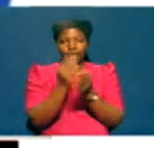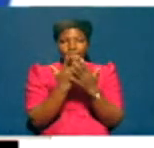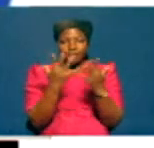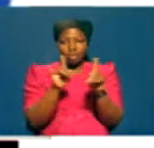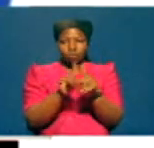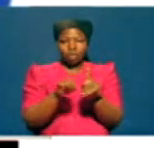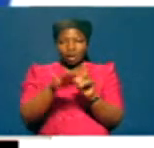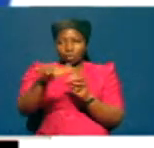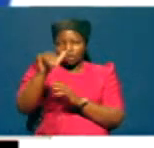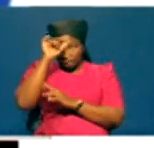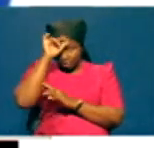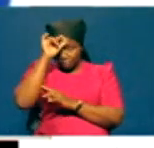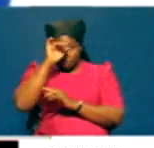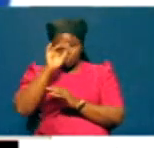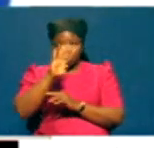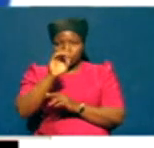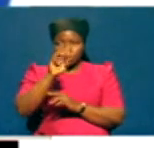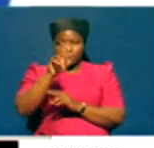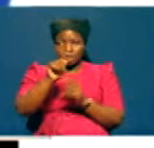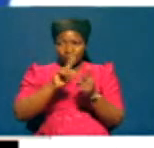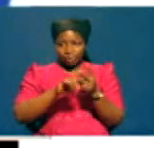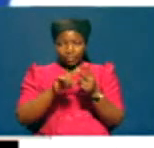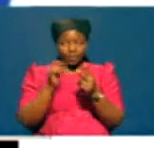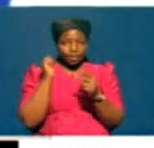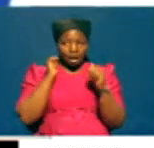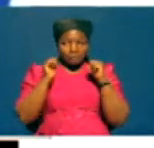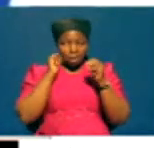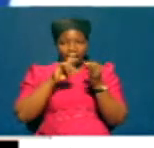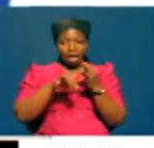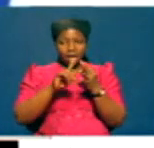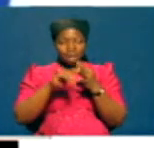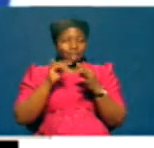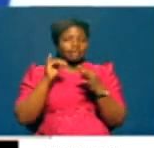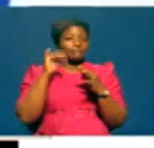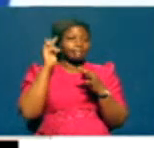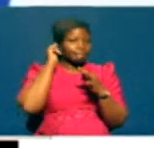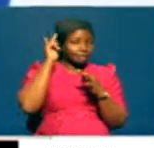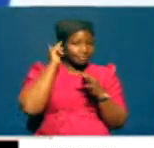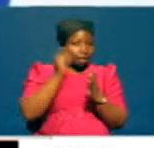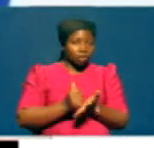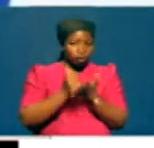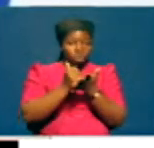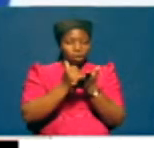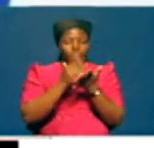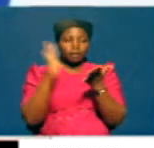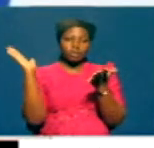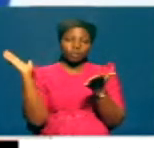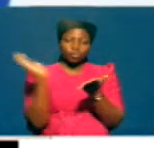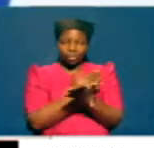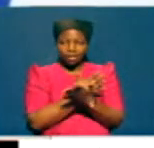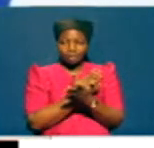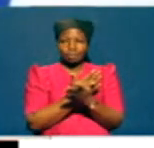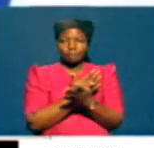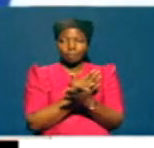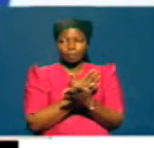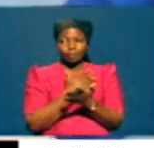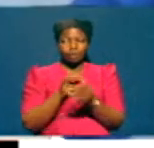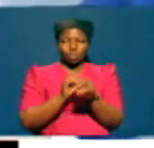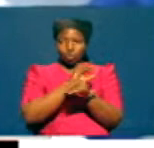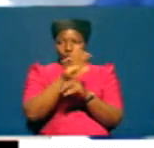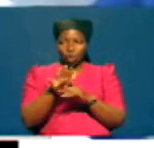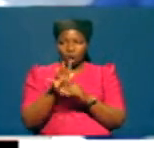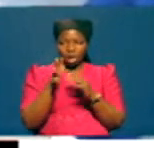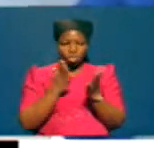Bomet, Nyamira and Kisii to help with the efforts of combating COVID-19 through hand